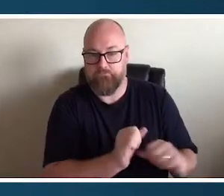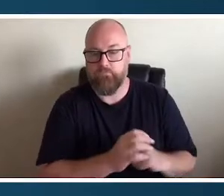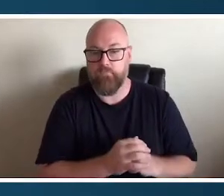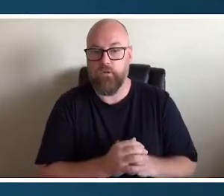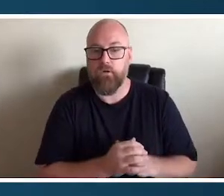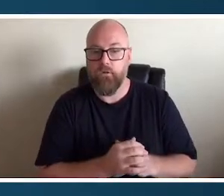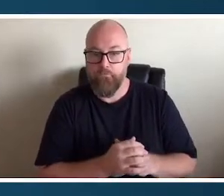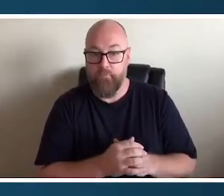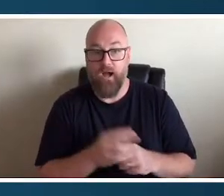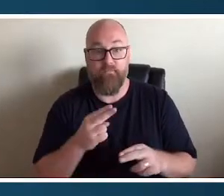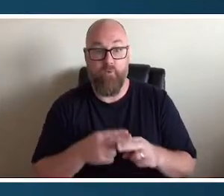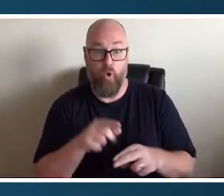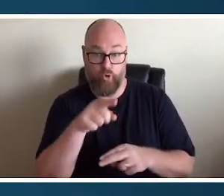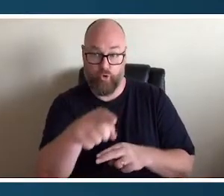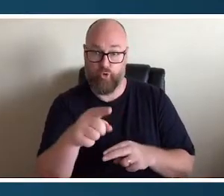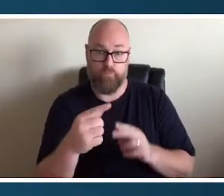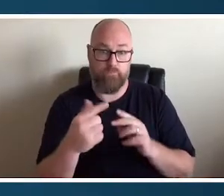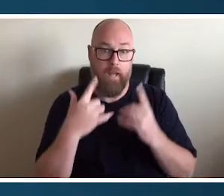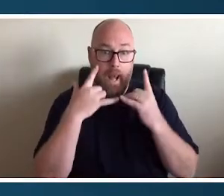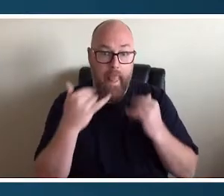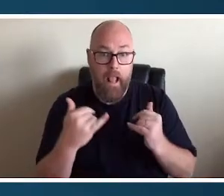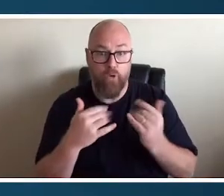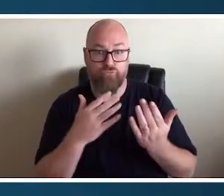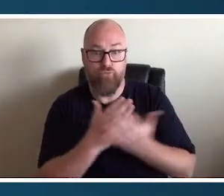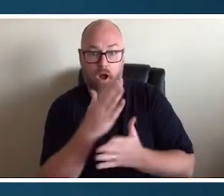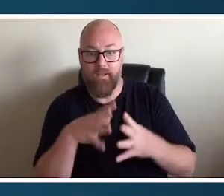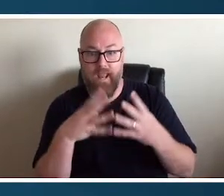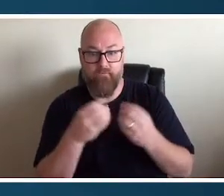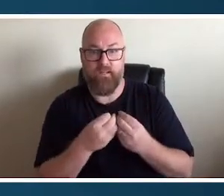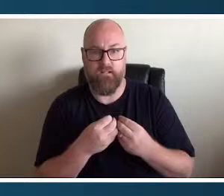jure terms, in terms of legal rights, that is already the case.